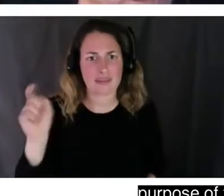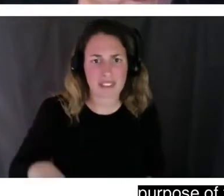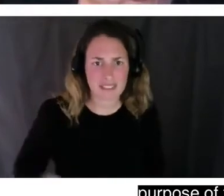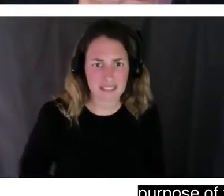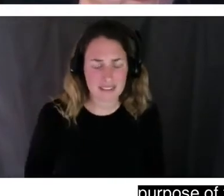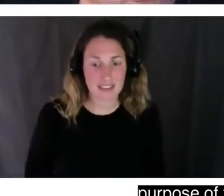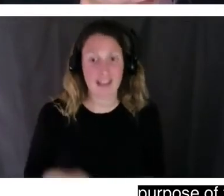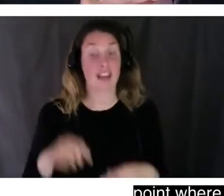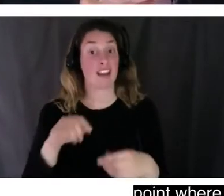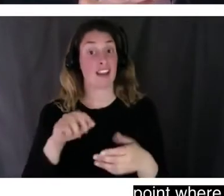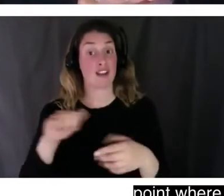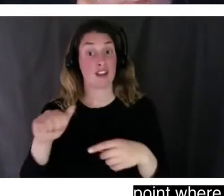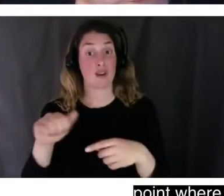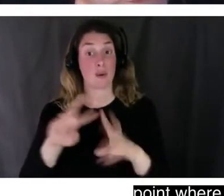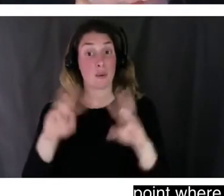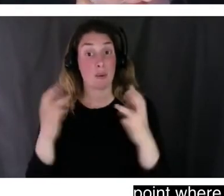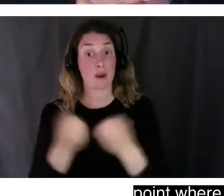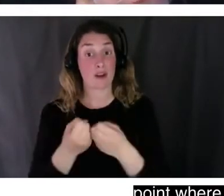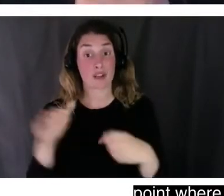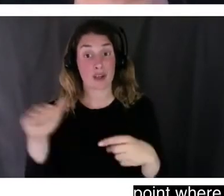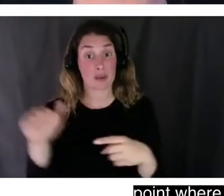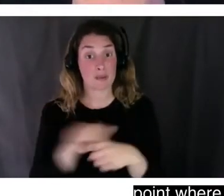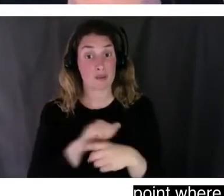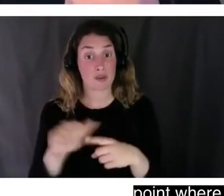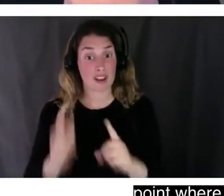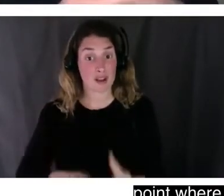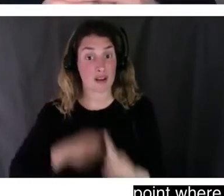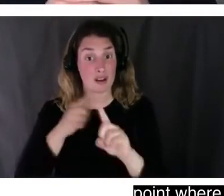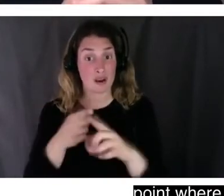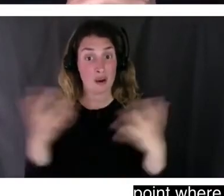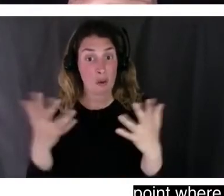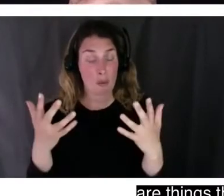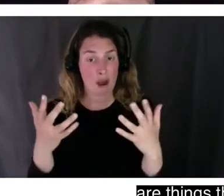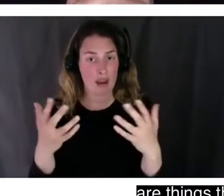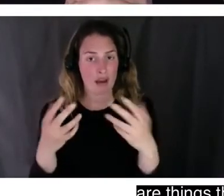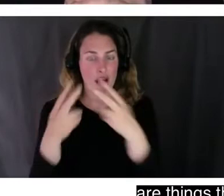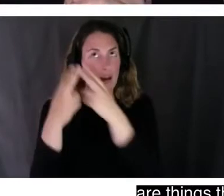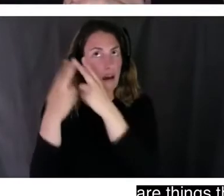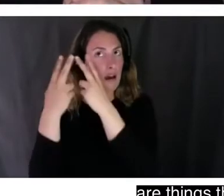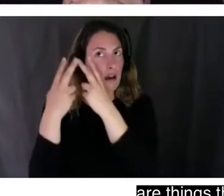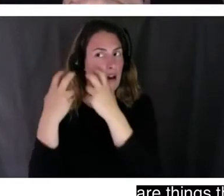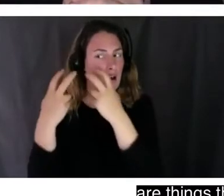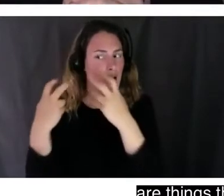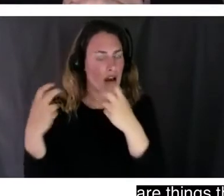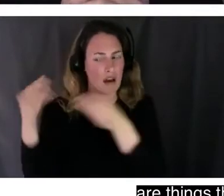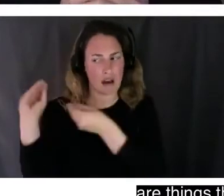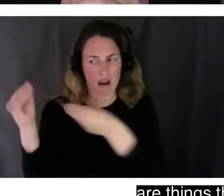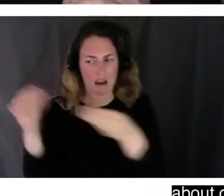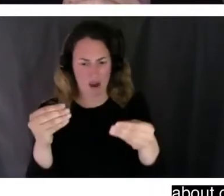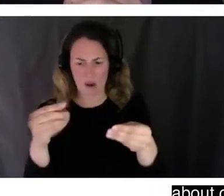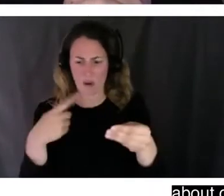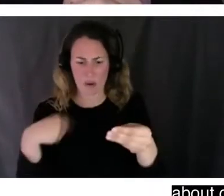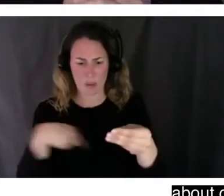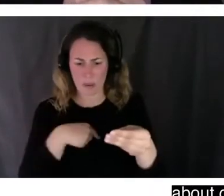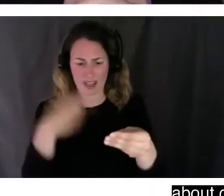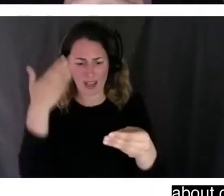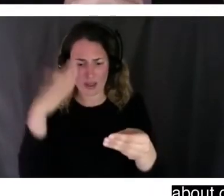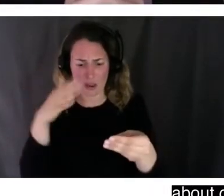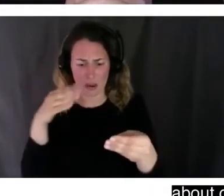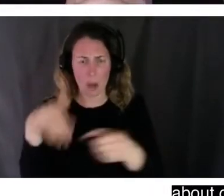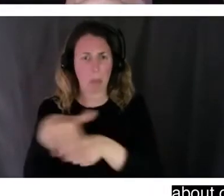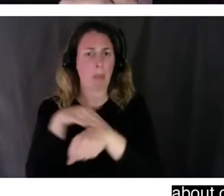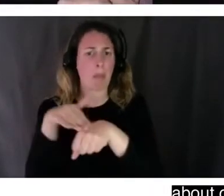get us to the point where we begin to recognize that there are things that we don't know, and including about